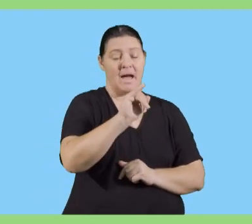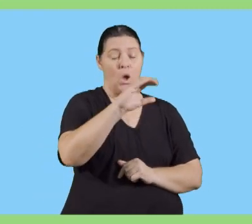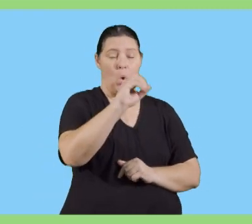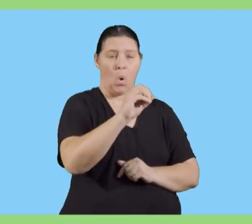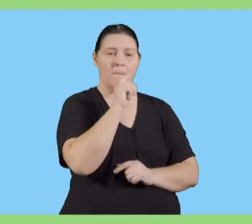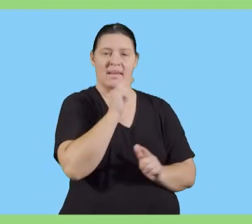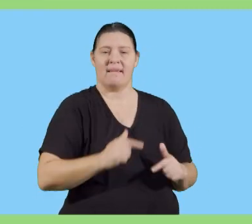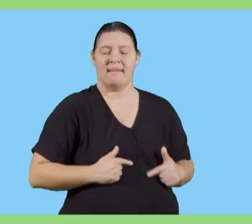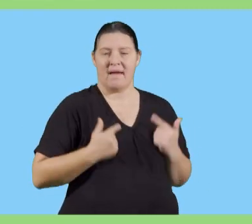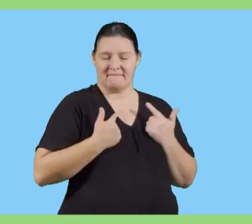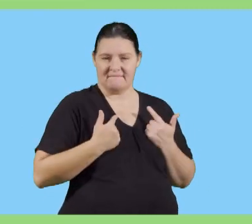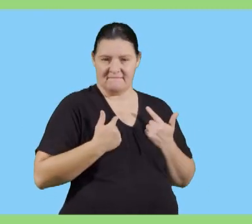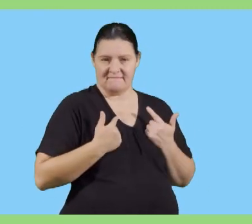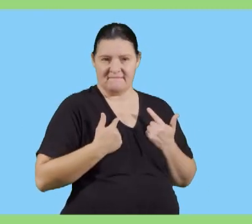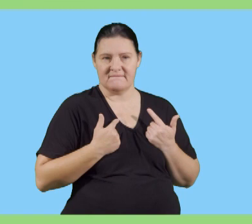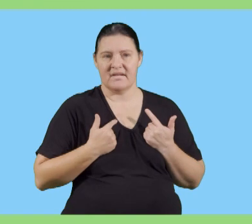region.